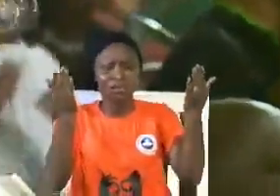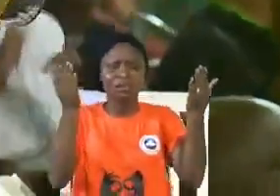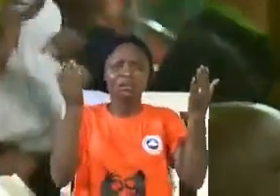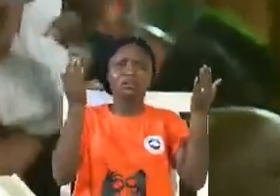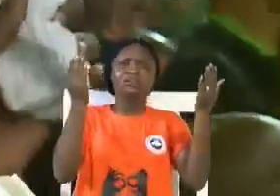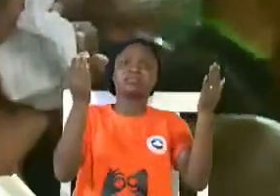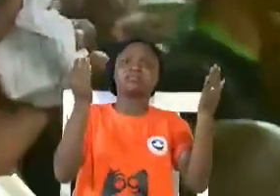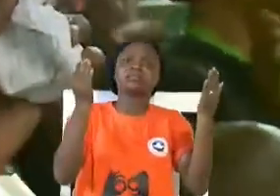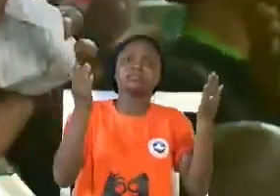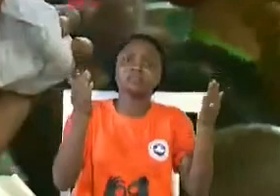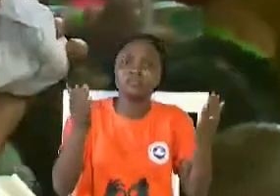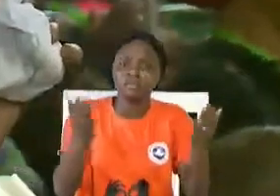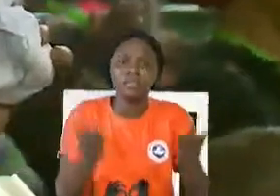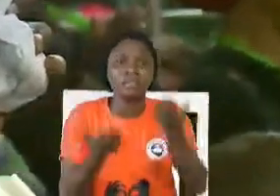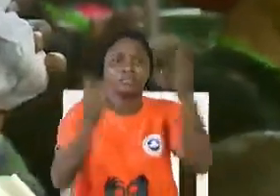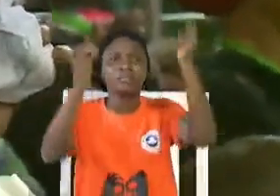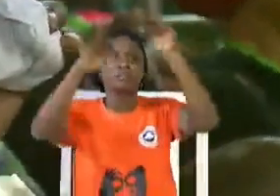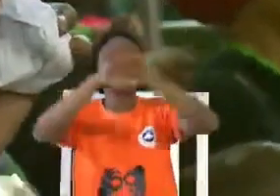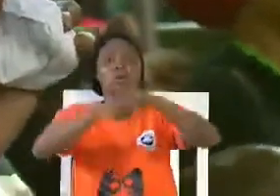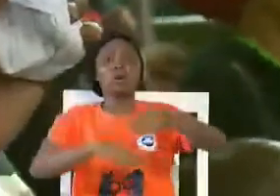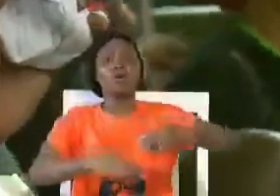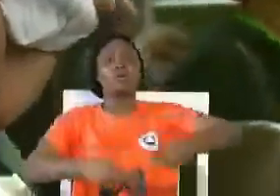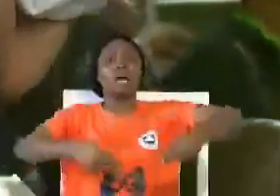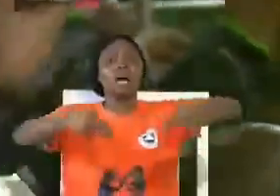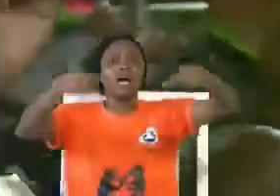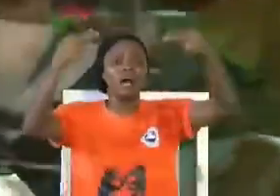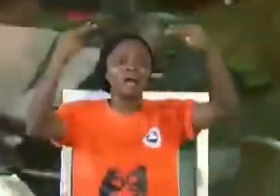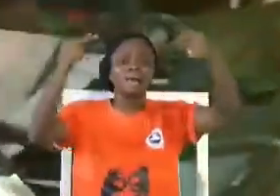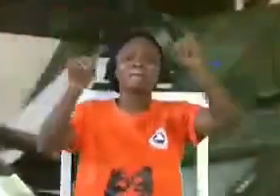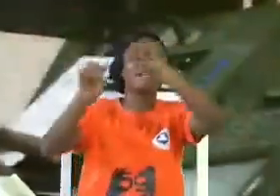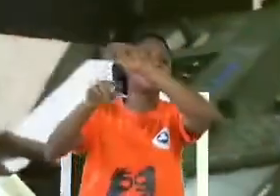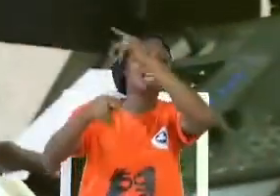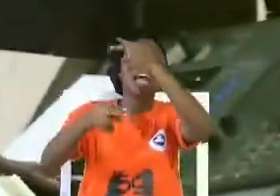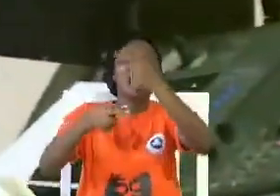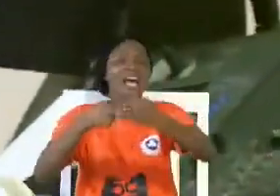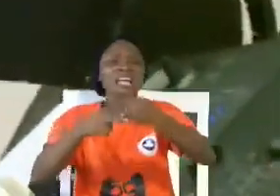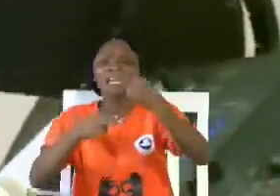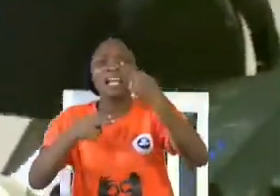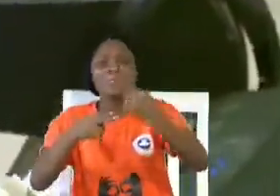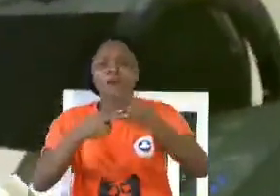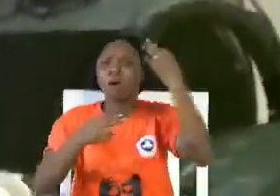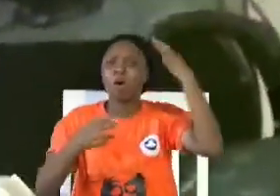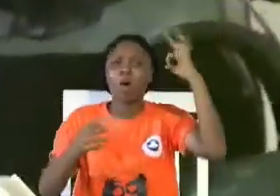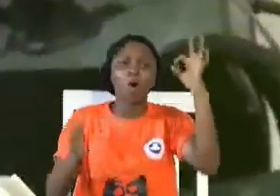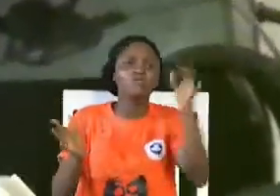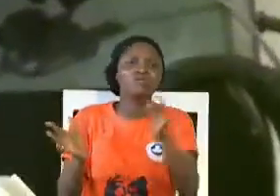lift up on high the name of